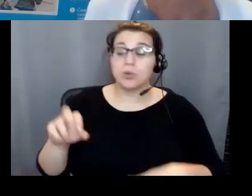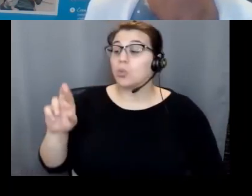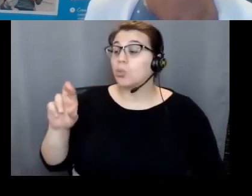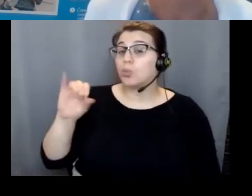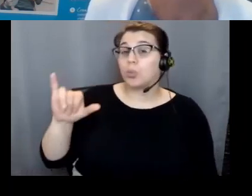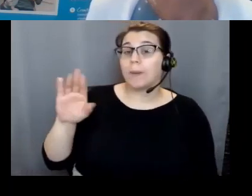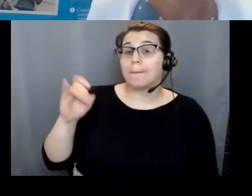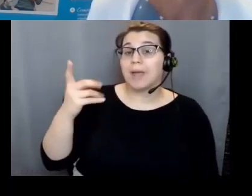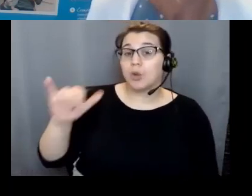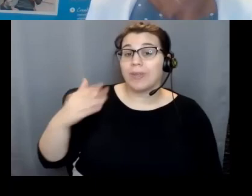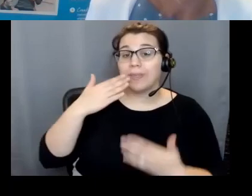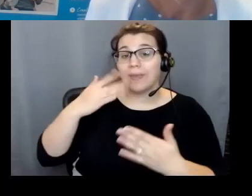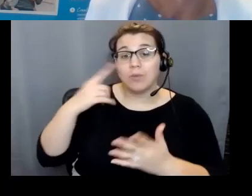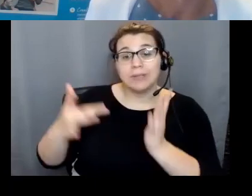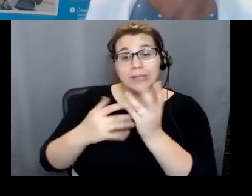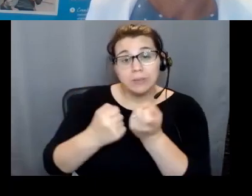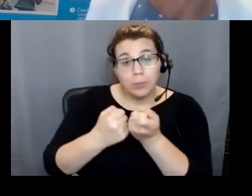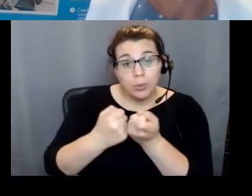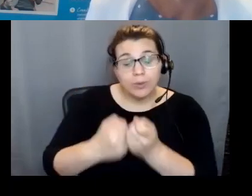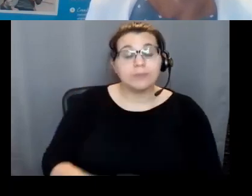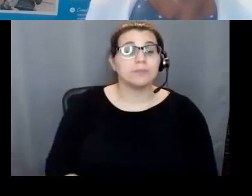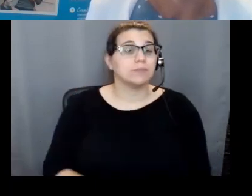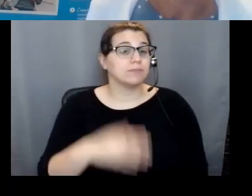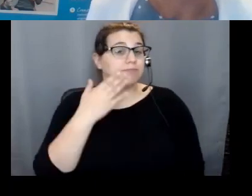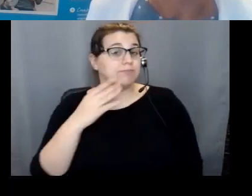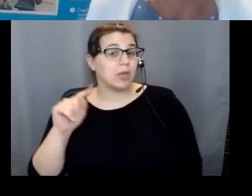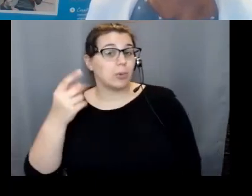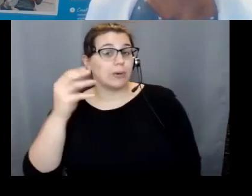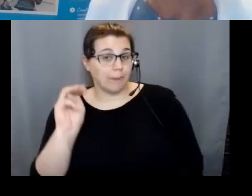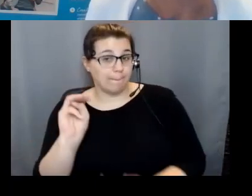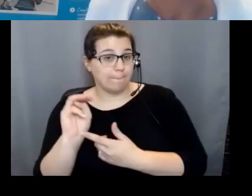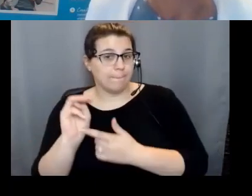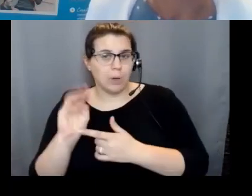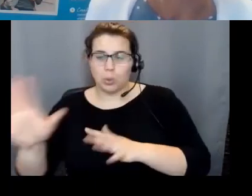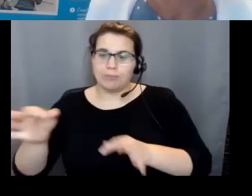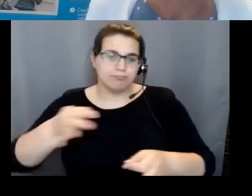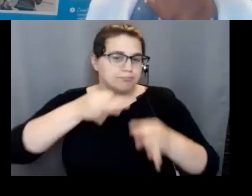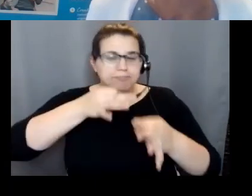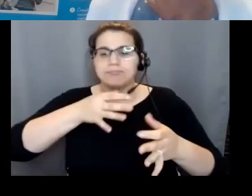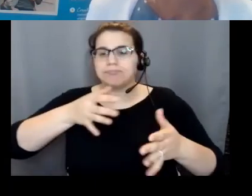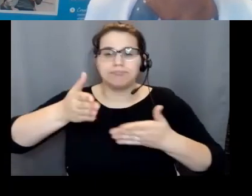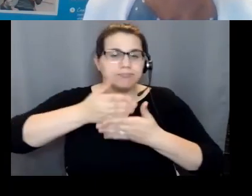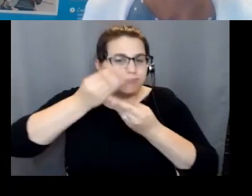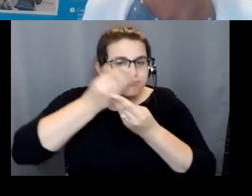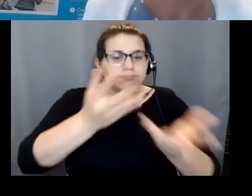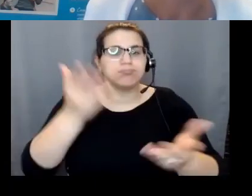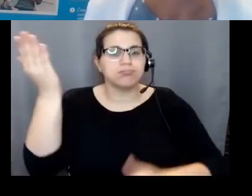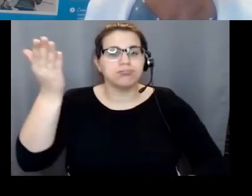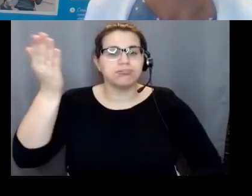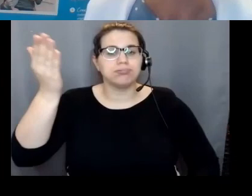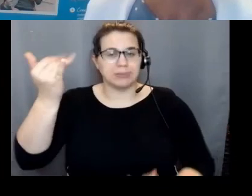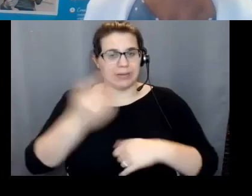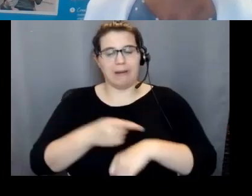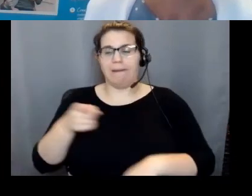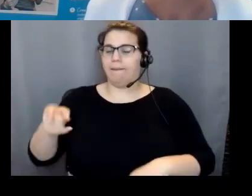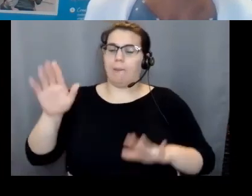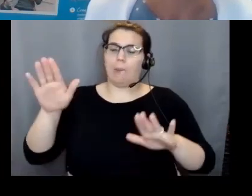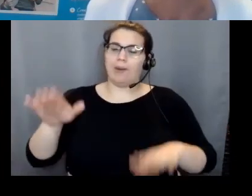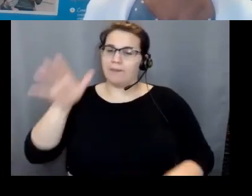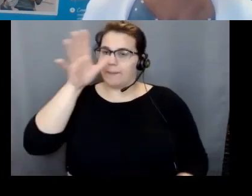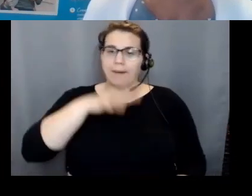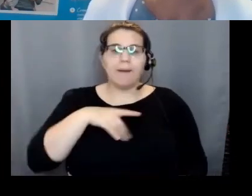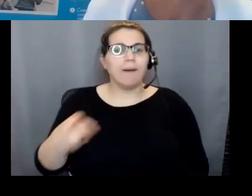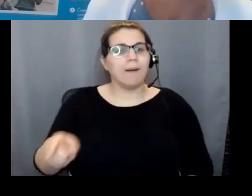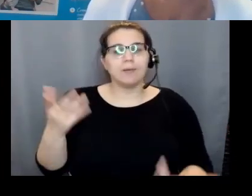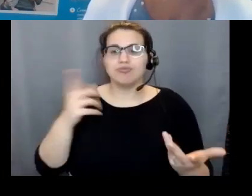tech support for us. And again, Tom, for sharing all of your expertise. Tom is wonderful. He helps to answer a lot of questions